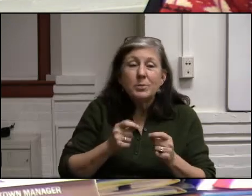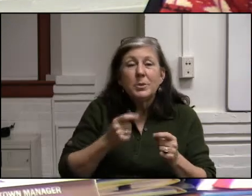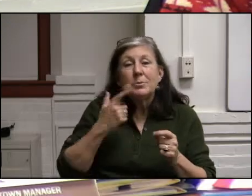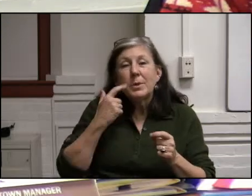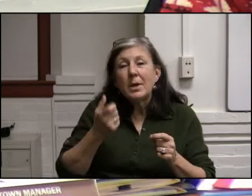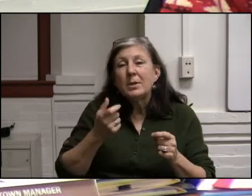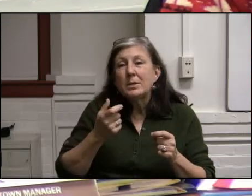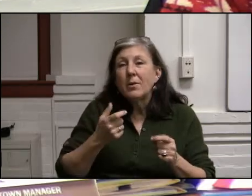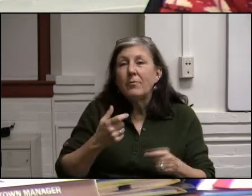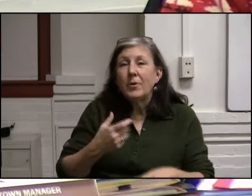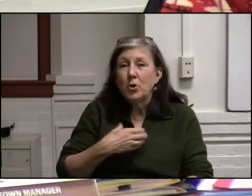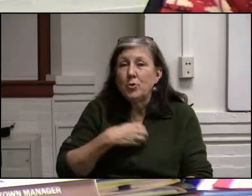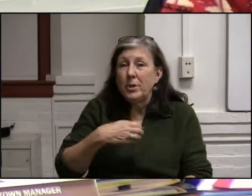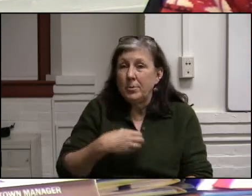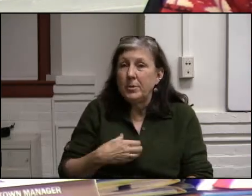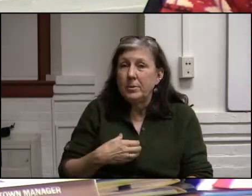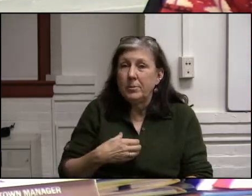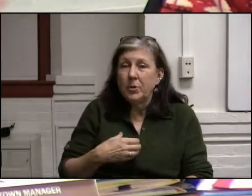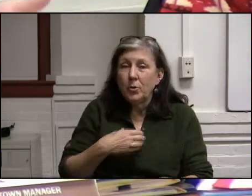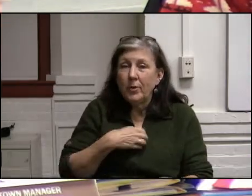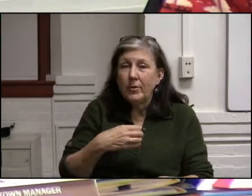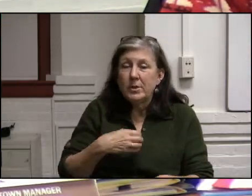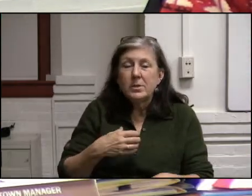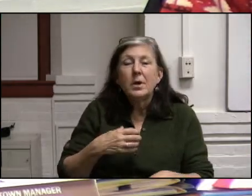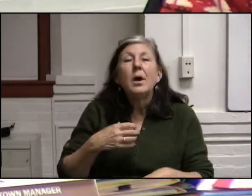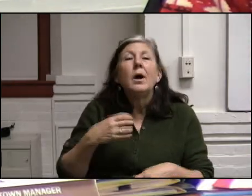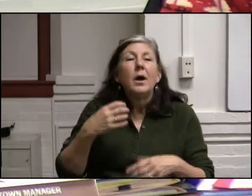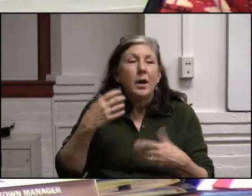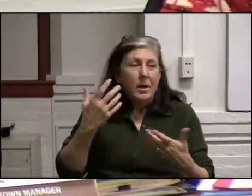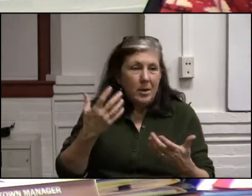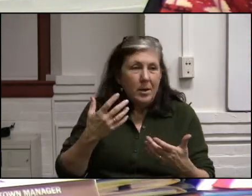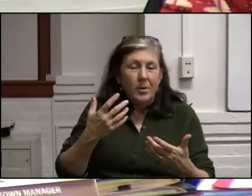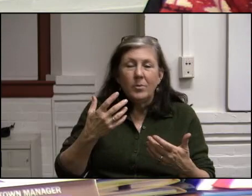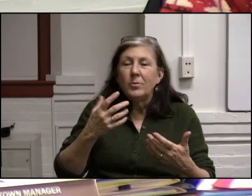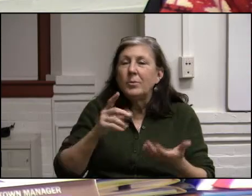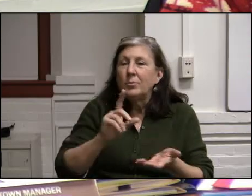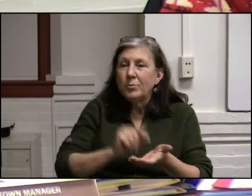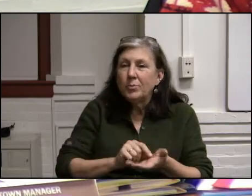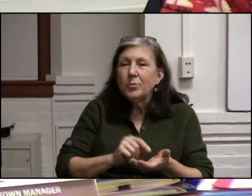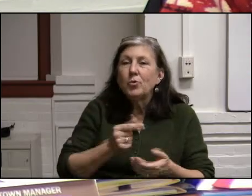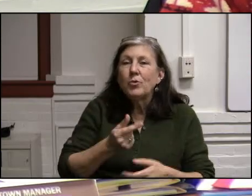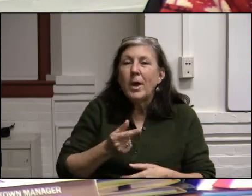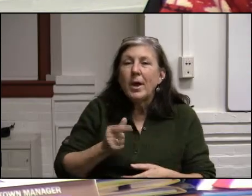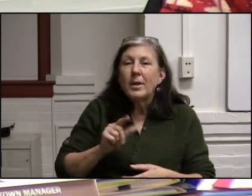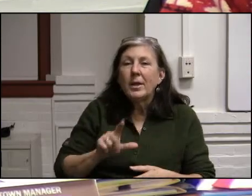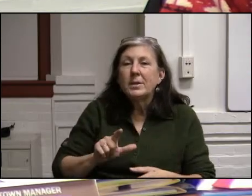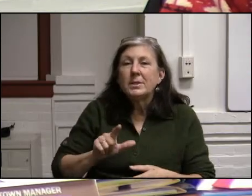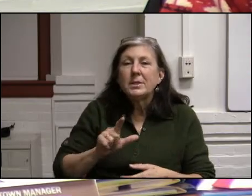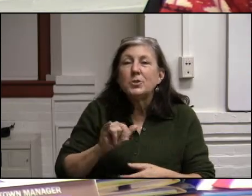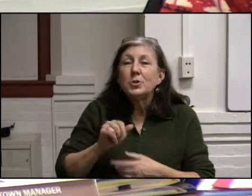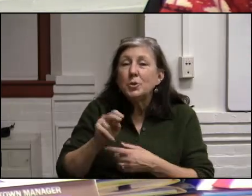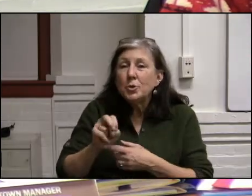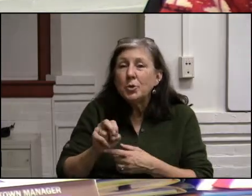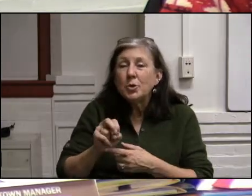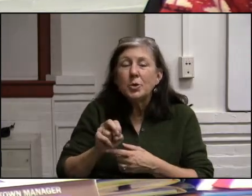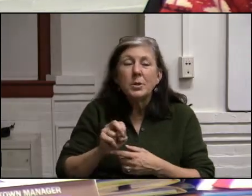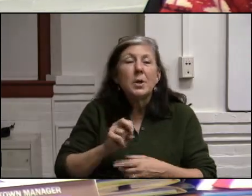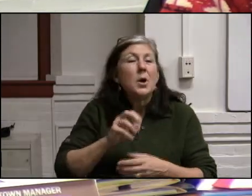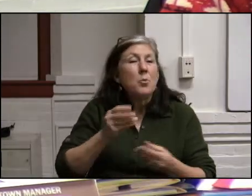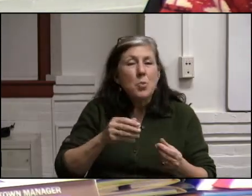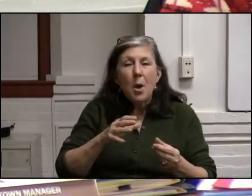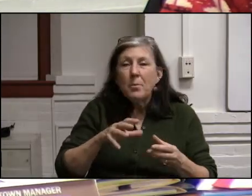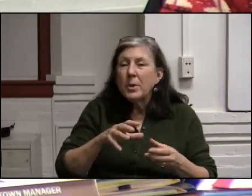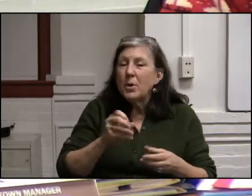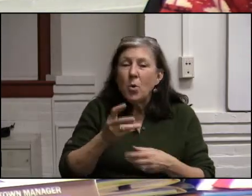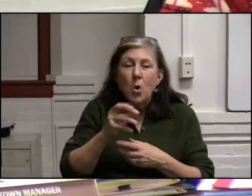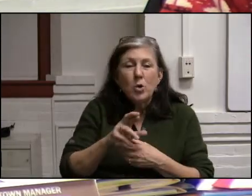the grievance process. So we lodge a grand list in June, property owners can contest their values, that process goes on through the summer and fall to make